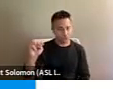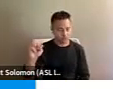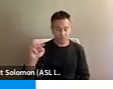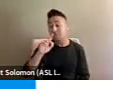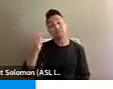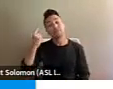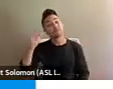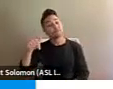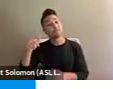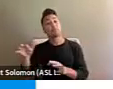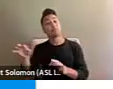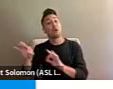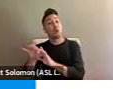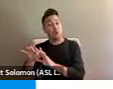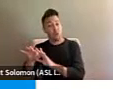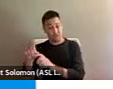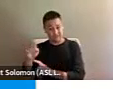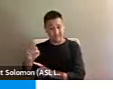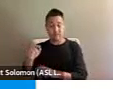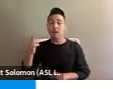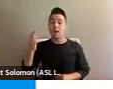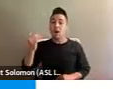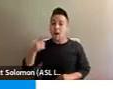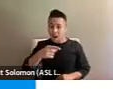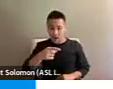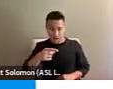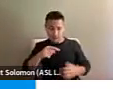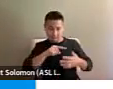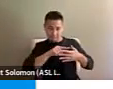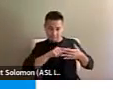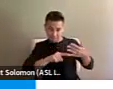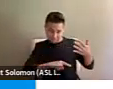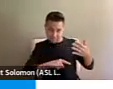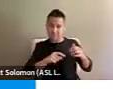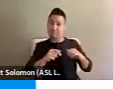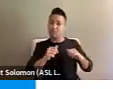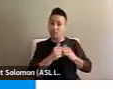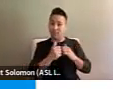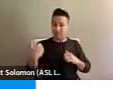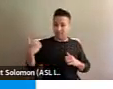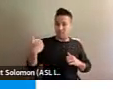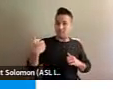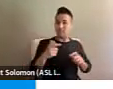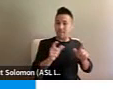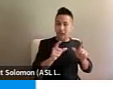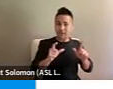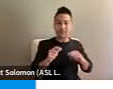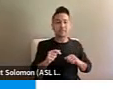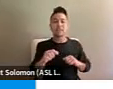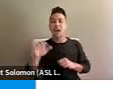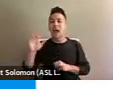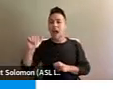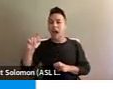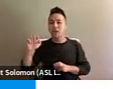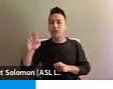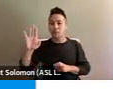one, because as you could see from all those licenses, attribution is the only one that's